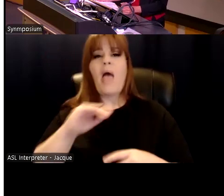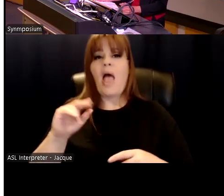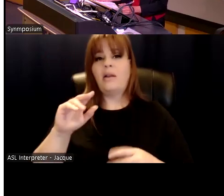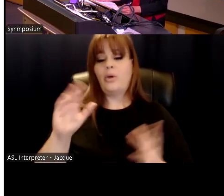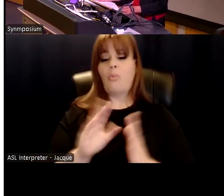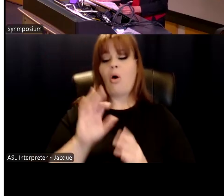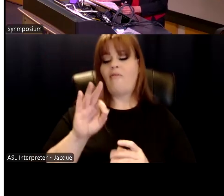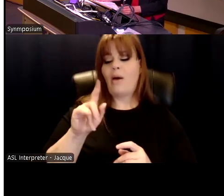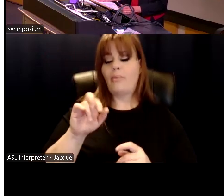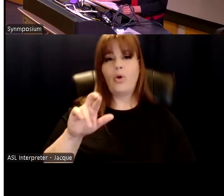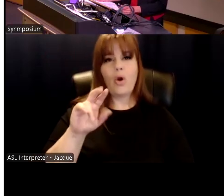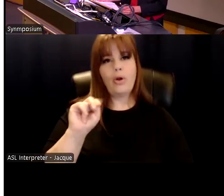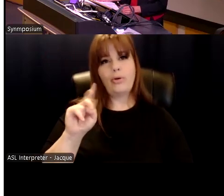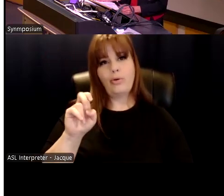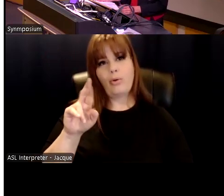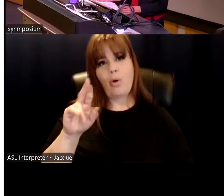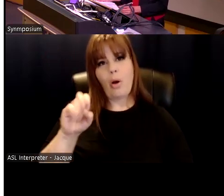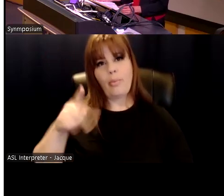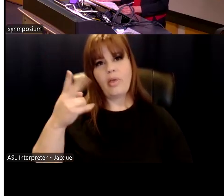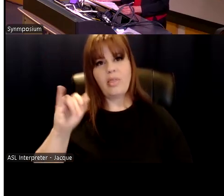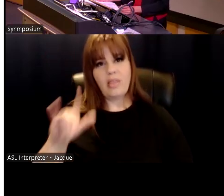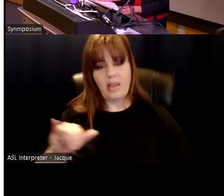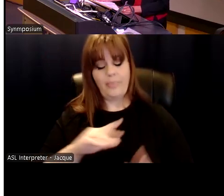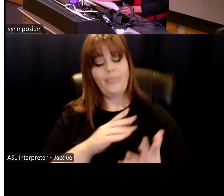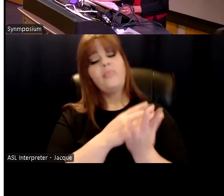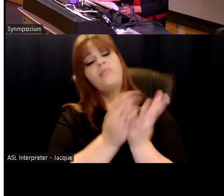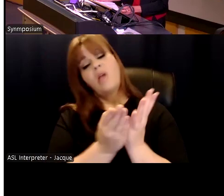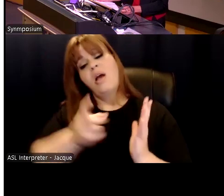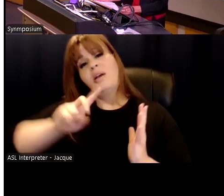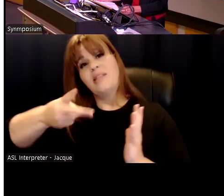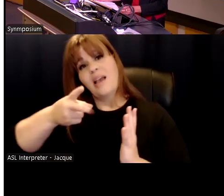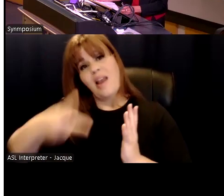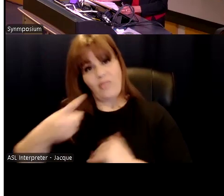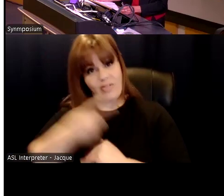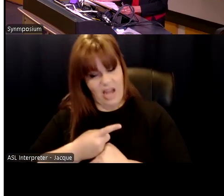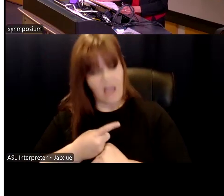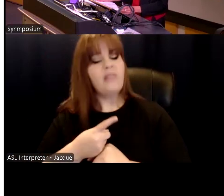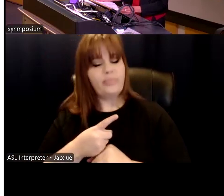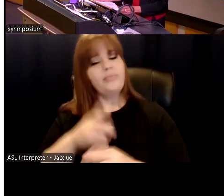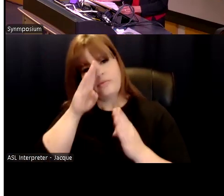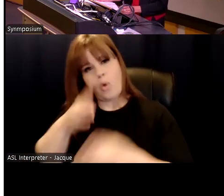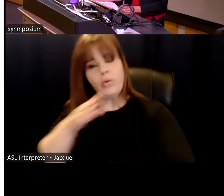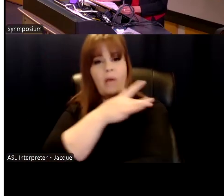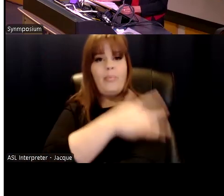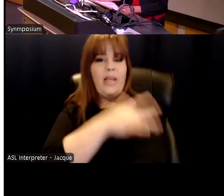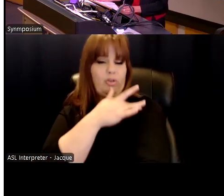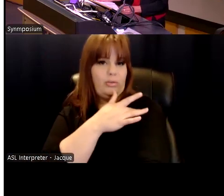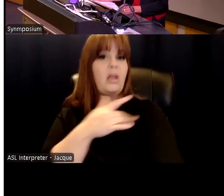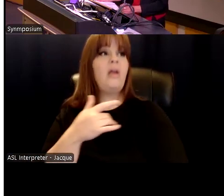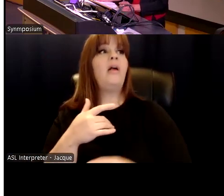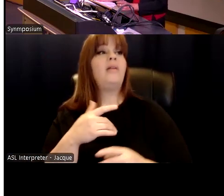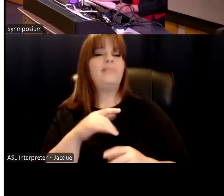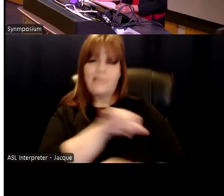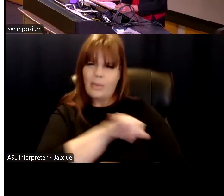second half of our symposium is focused on patient education, and similar to our morning sessions, we invite clinicians to join